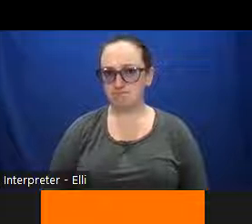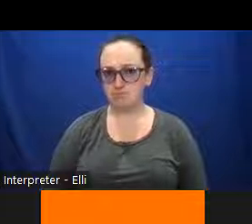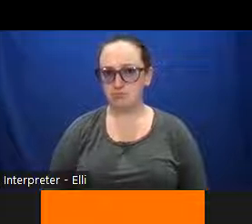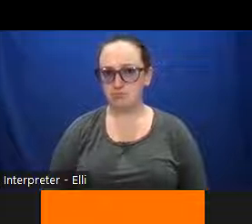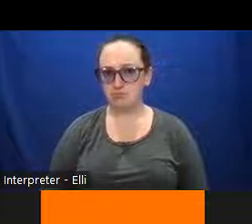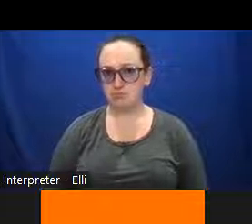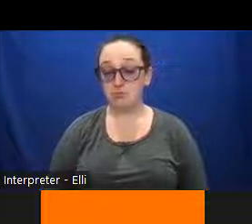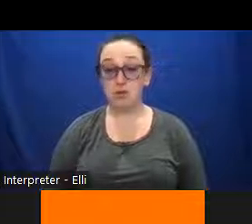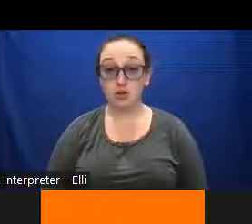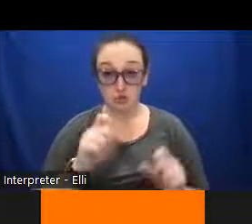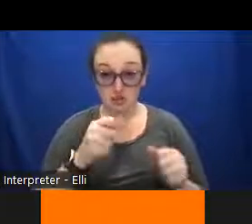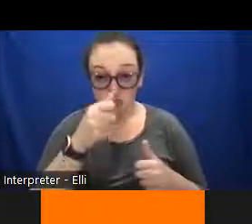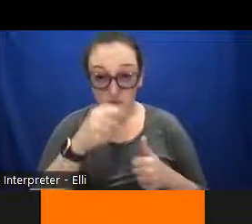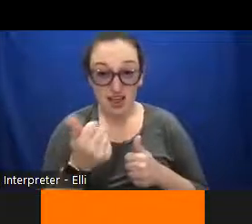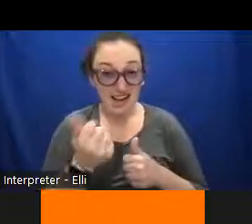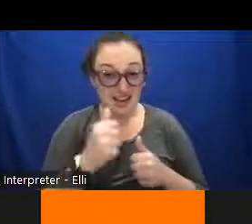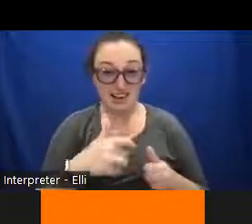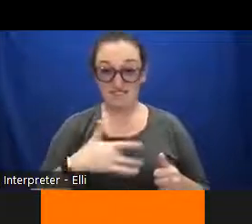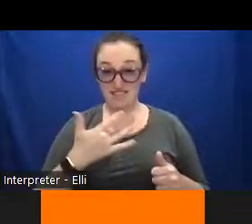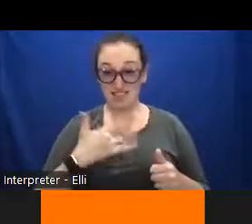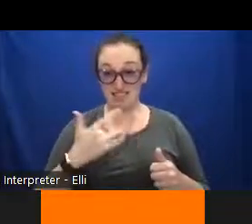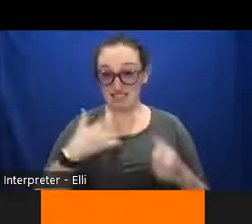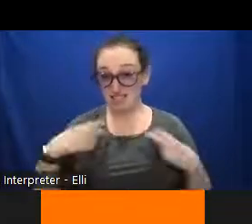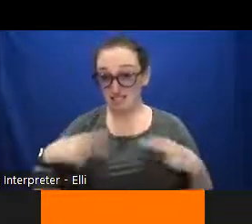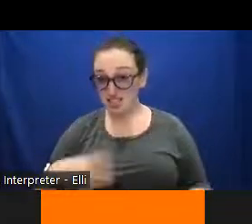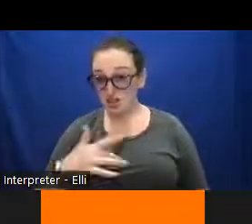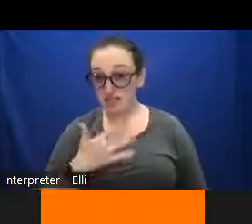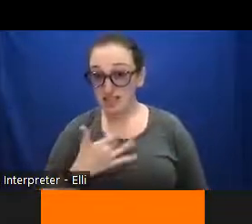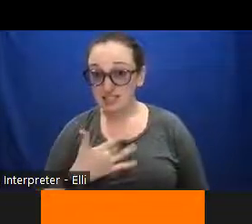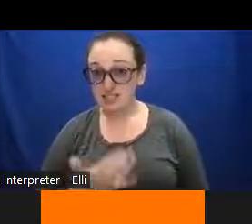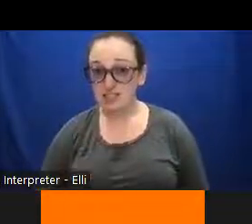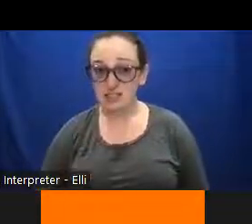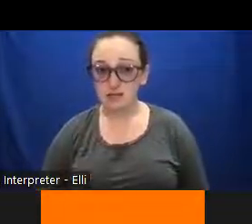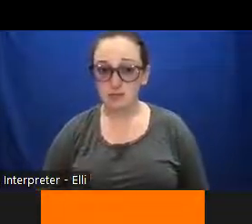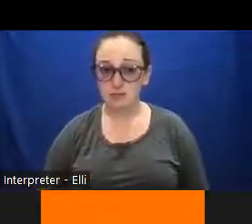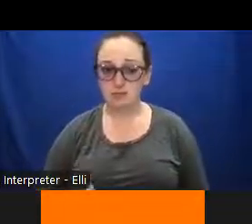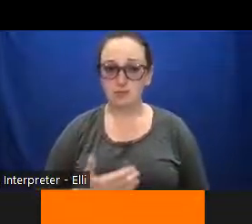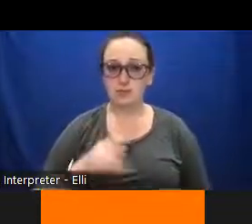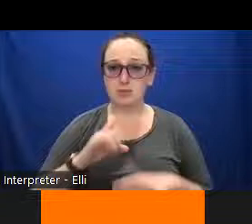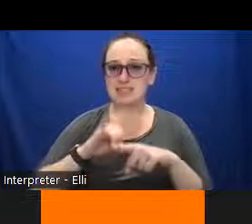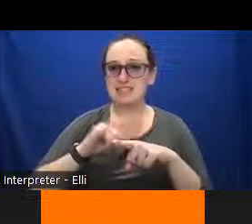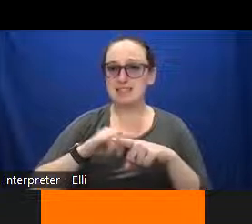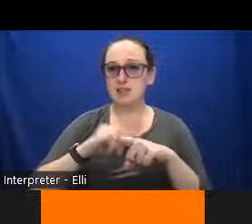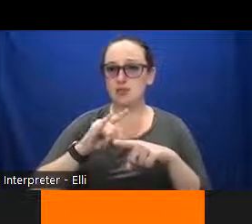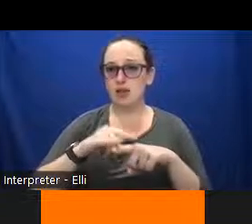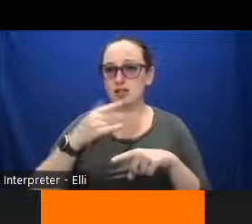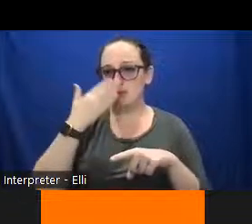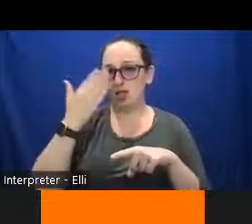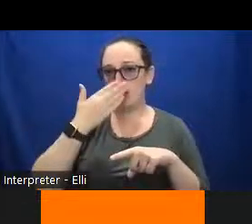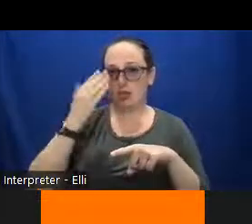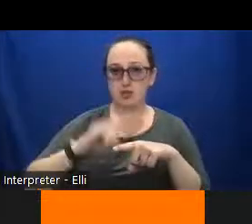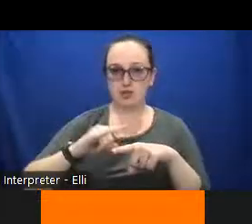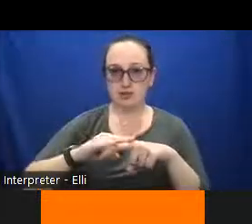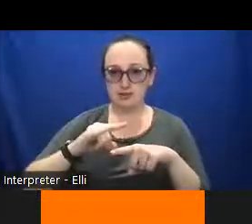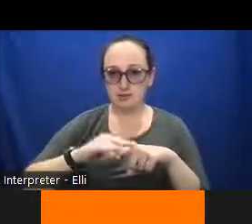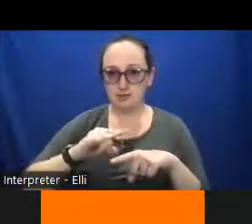Are you able to remember any physical sensations or feelings that you had? Cigarette smoke. I can smell it now.